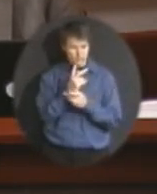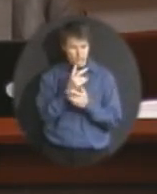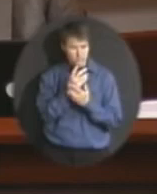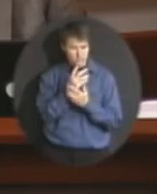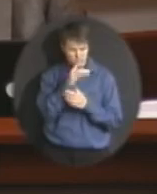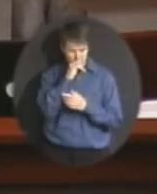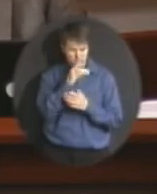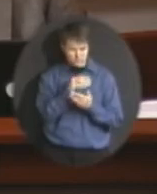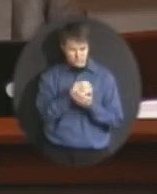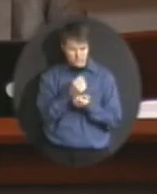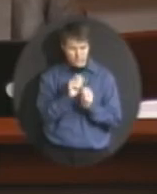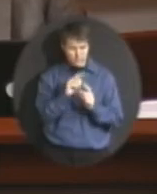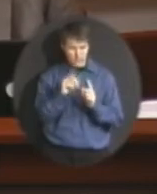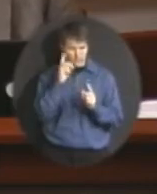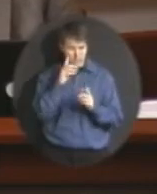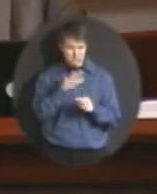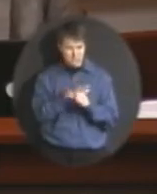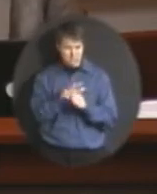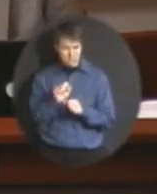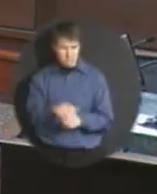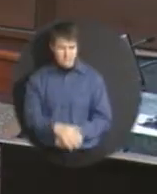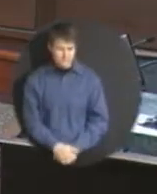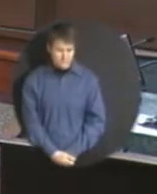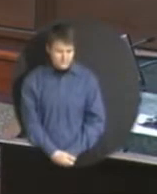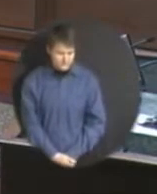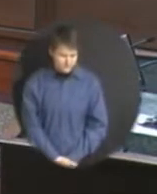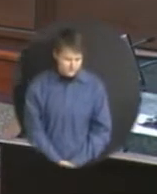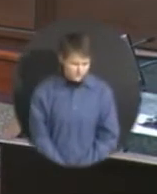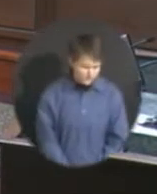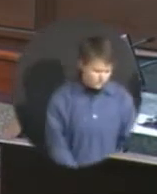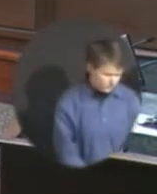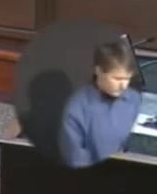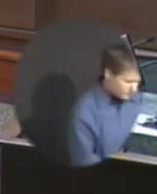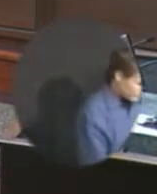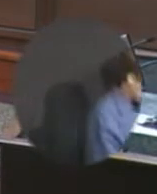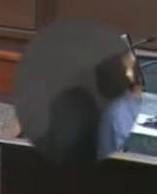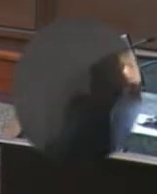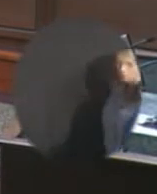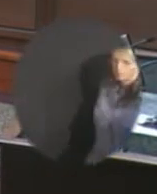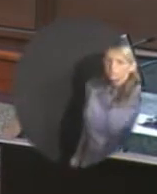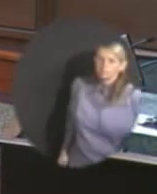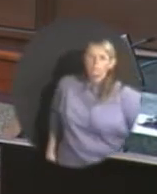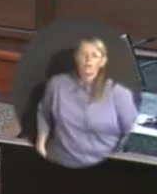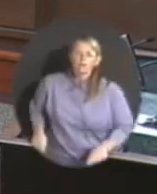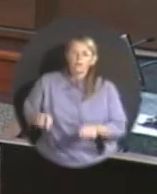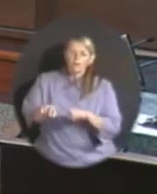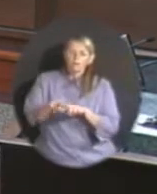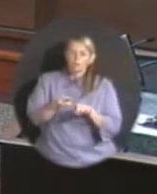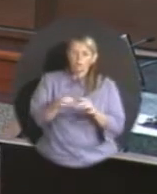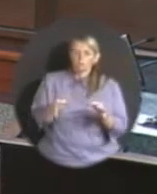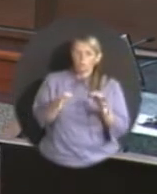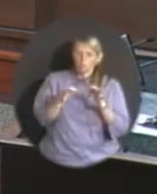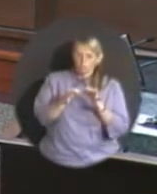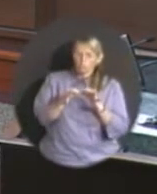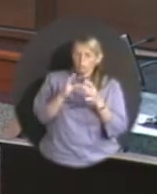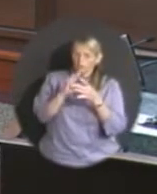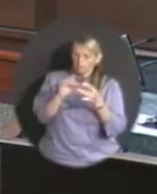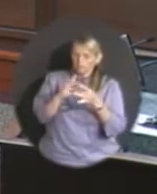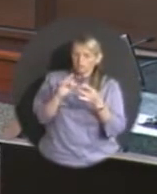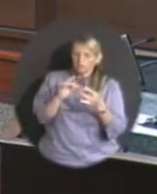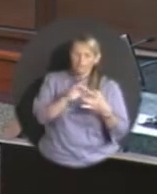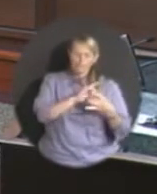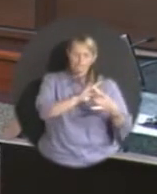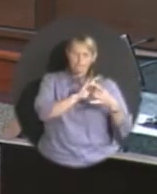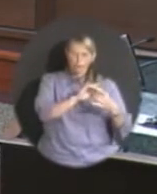still feel we're adequately covered. Okay. And it's worth mentioning that we have a great partnership with Olathe Medical Center, who is picking up,